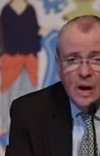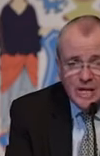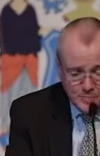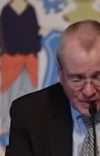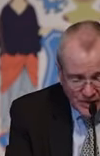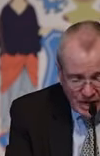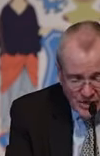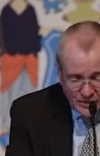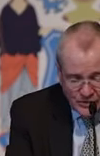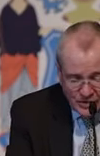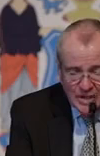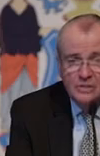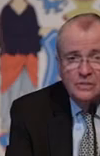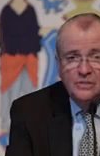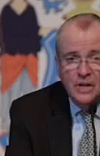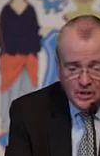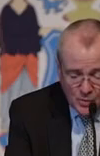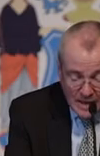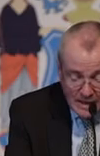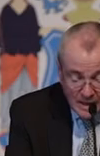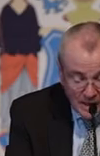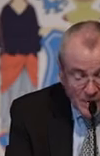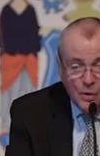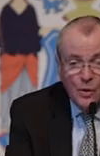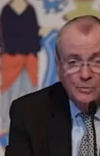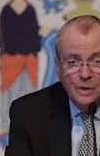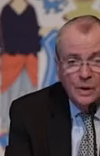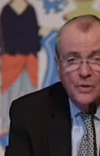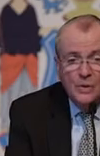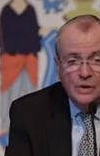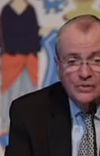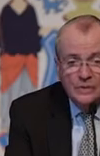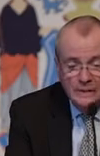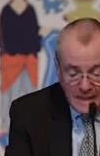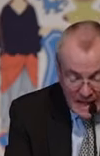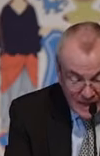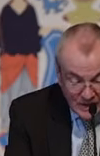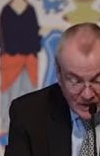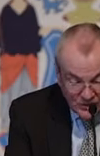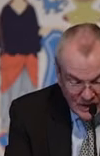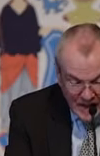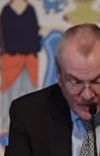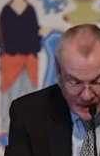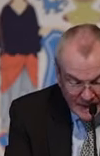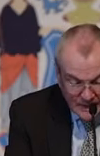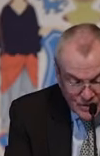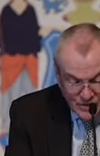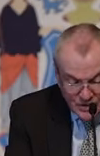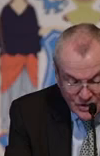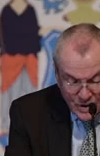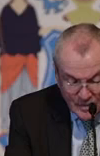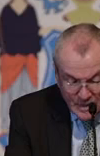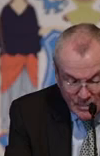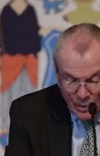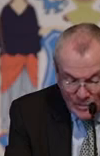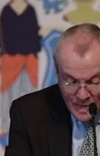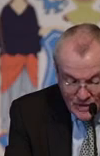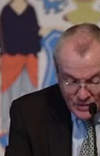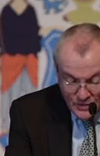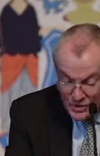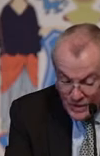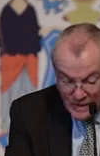new hospitalizations continue to fluctuate, but hold below their recent high, and you can see that. This is an incredibly